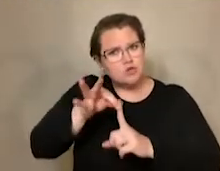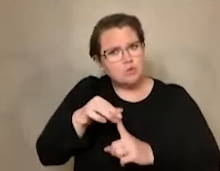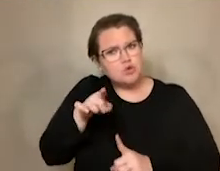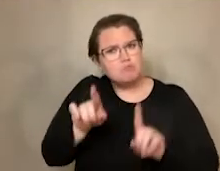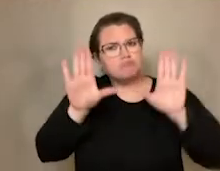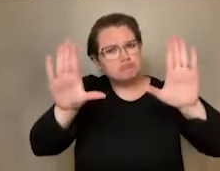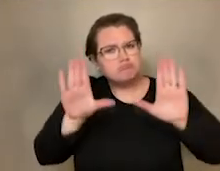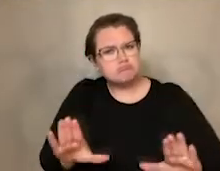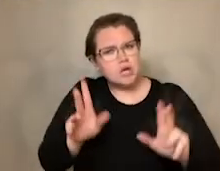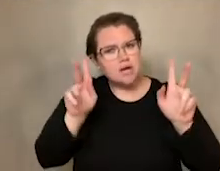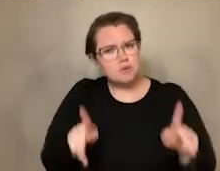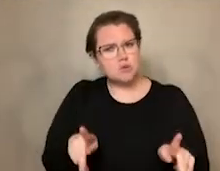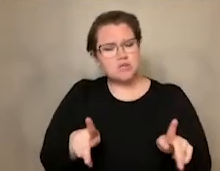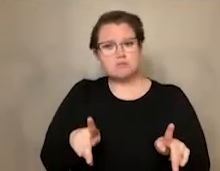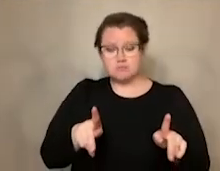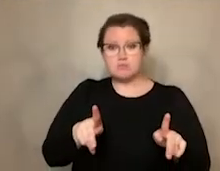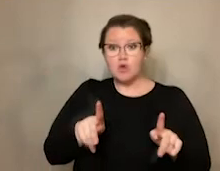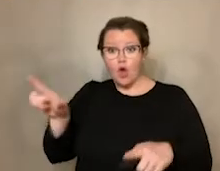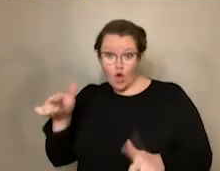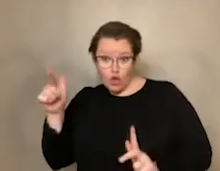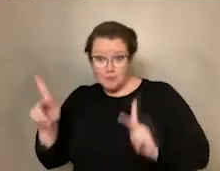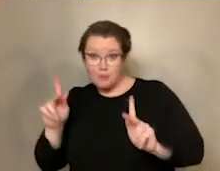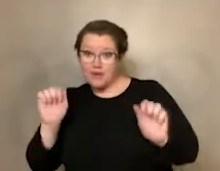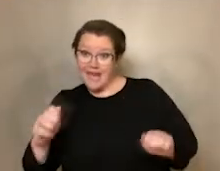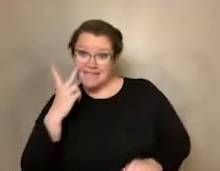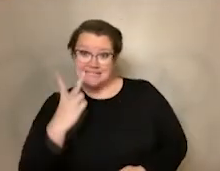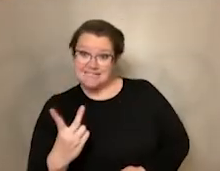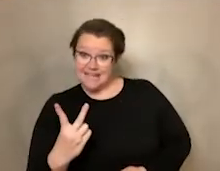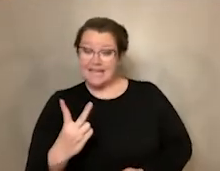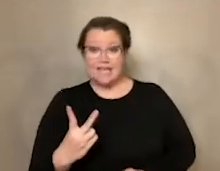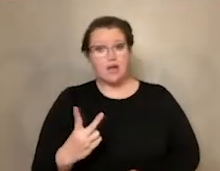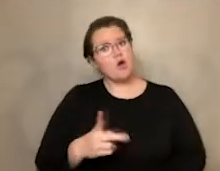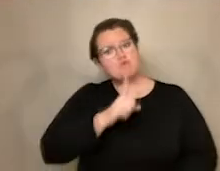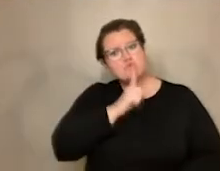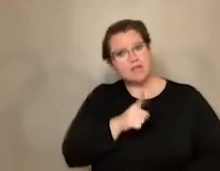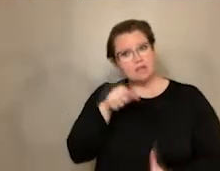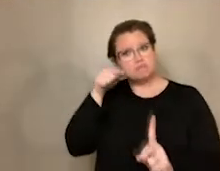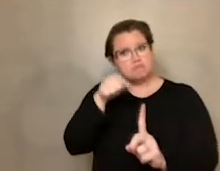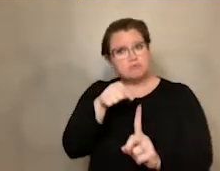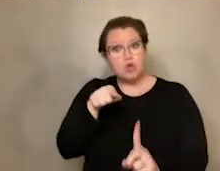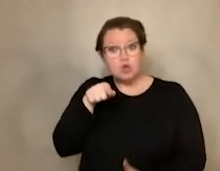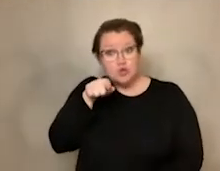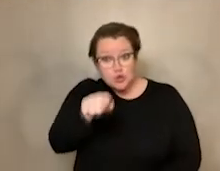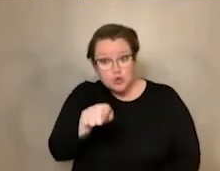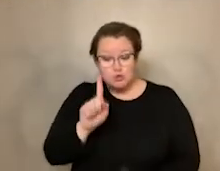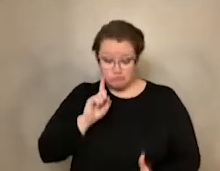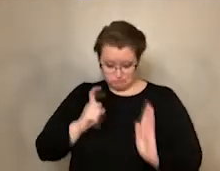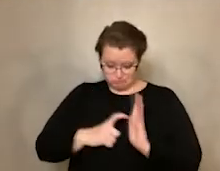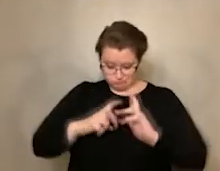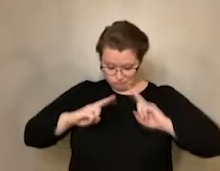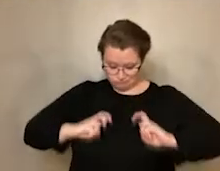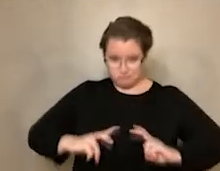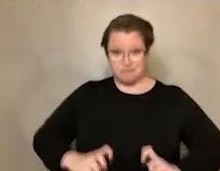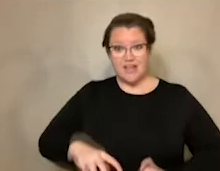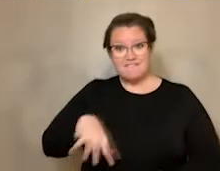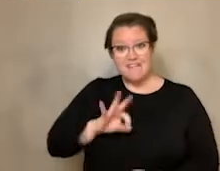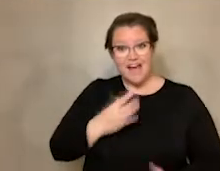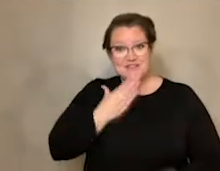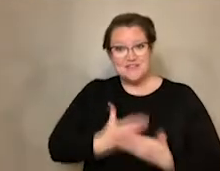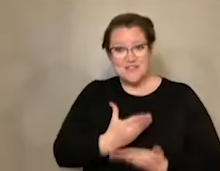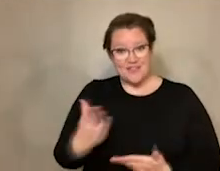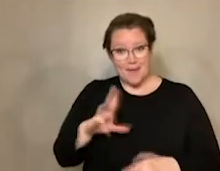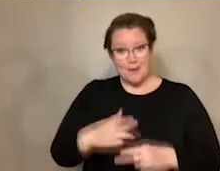stop and think about 3 things that you can feel. It could be the table that you're sitting at, or your hands on the chair, or if you're outside, it could